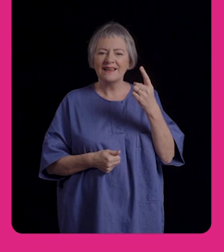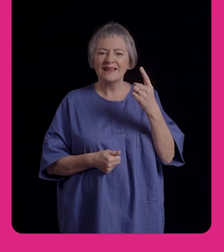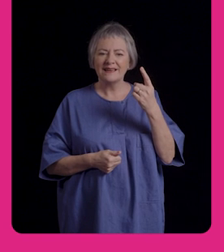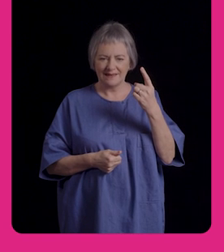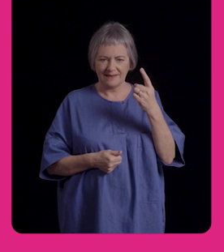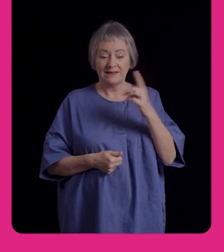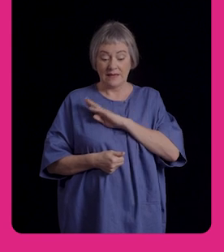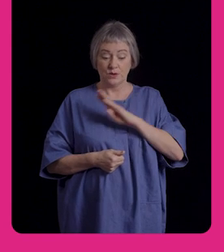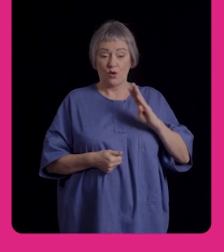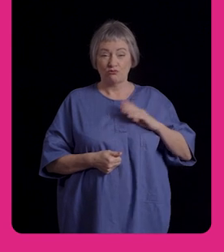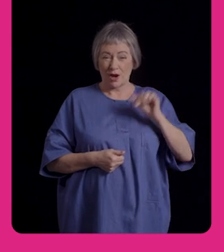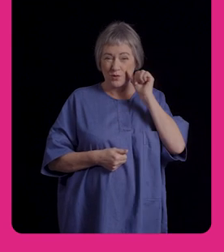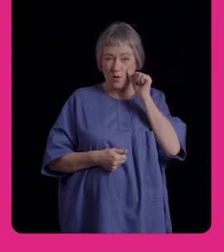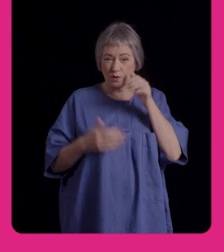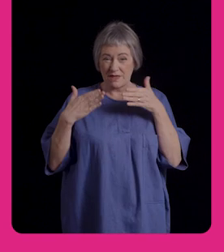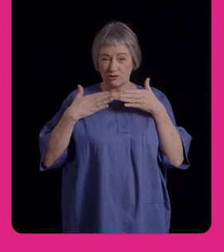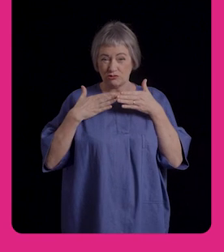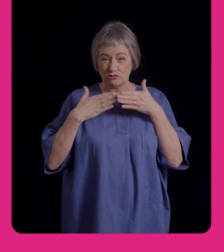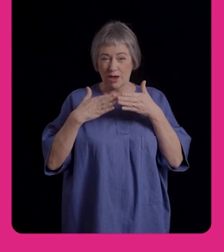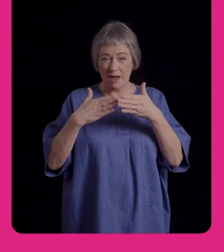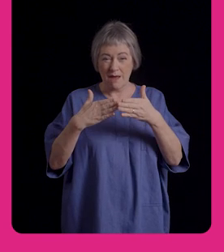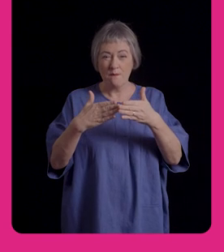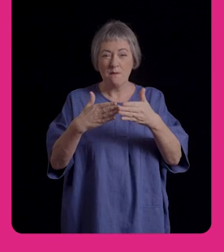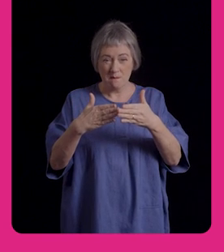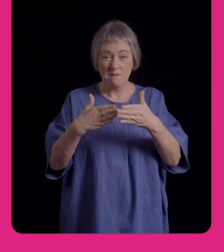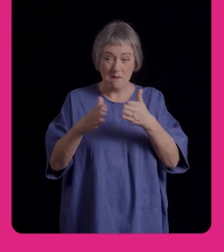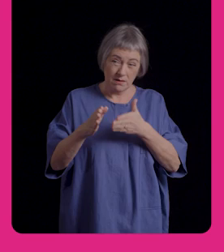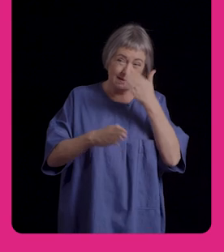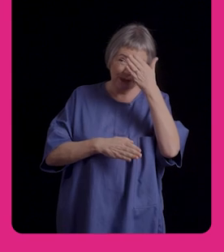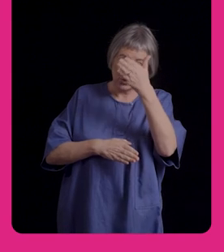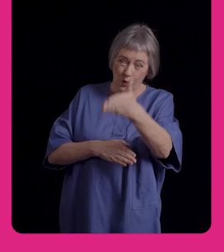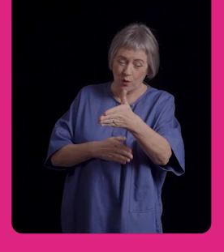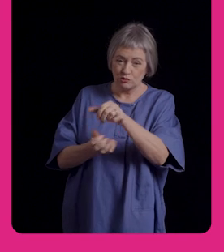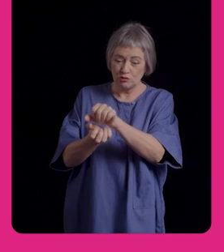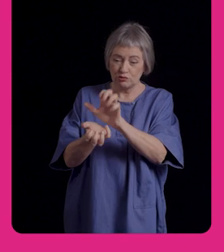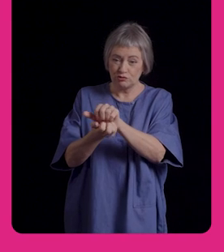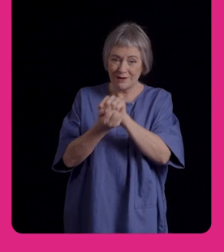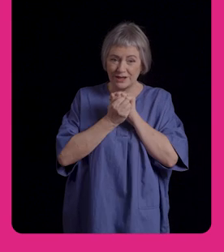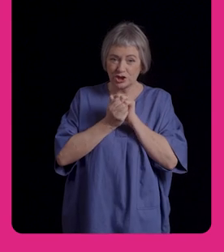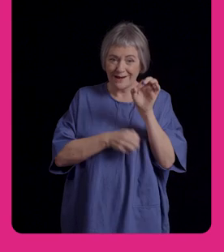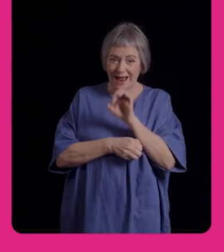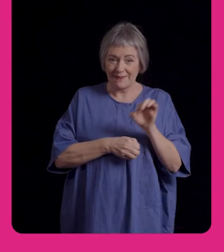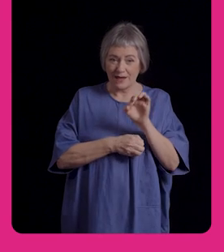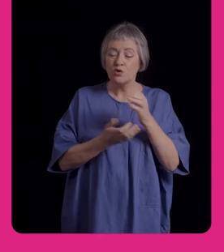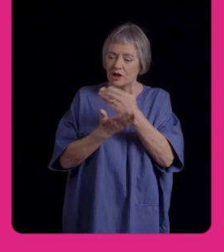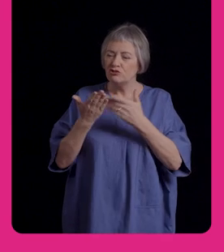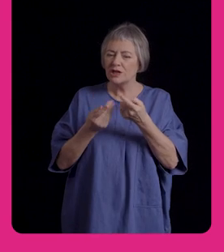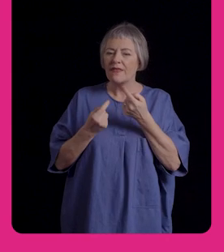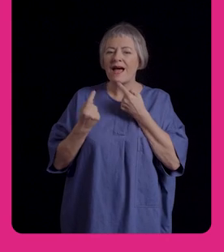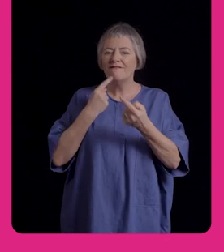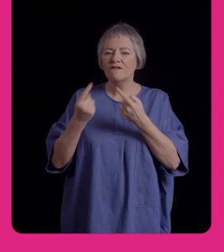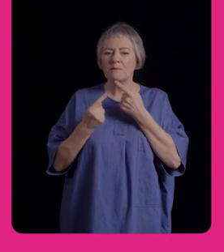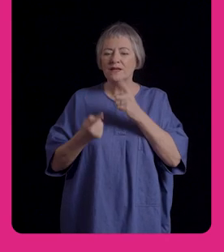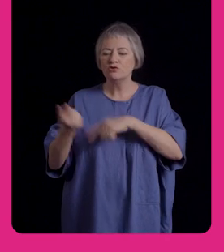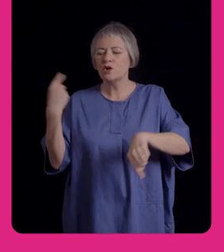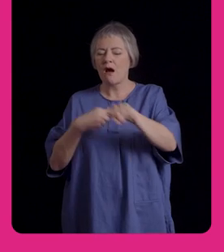again, Osborne like knows this ship is going to Treasure Island, and you can like share that with everyone else if you want to.